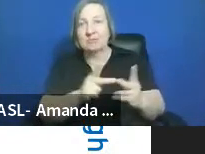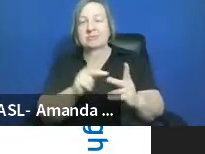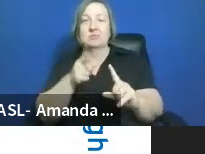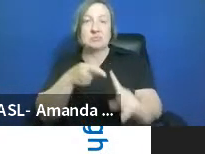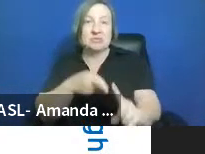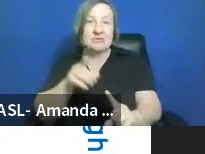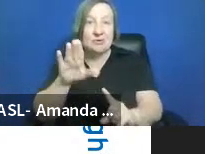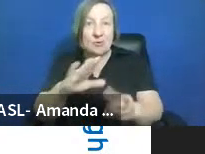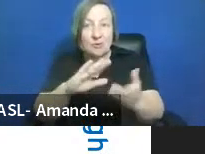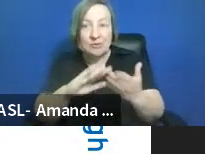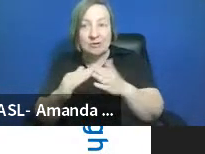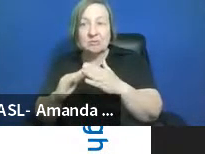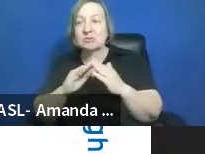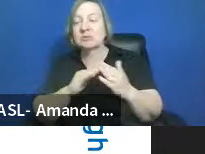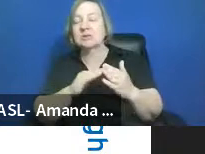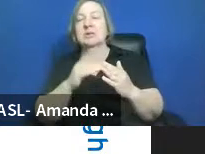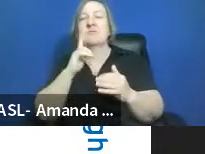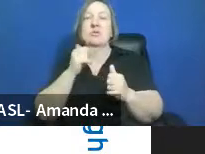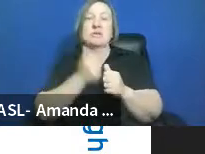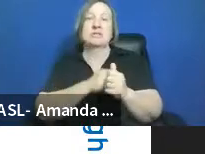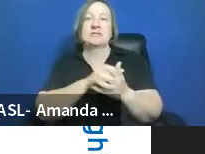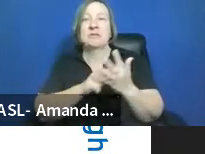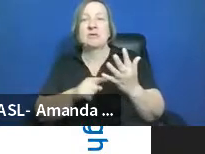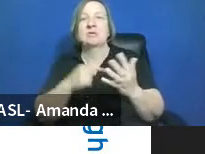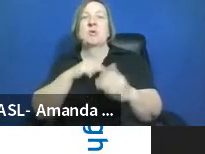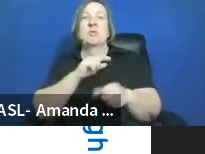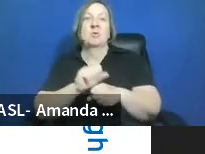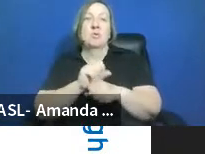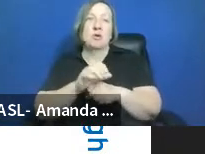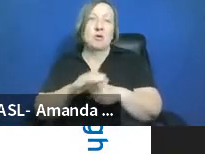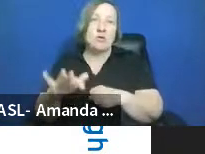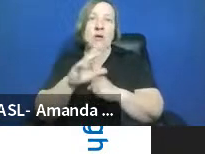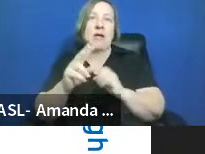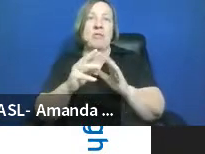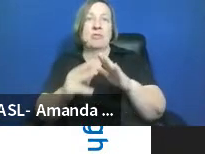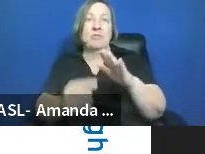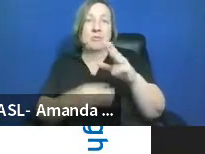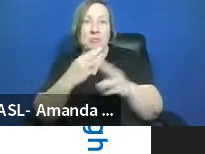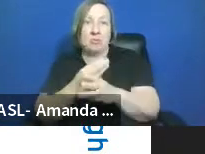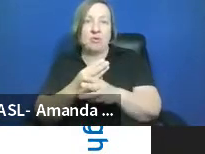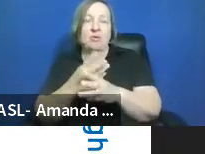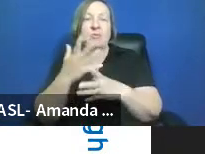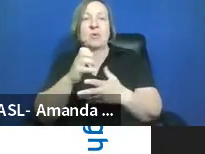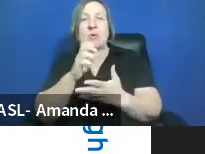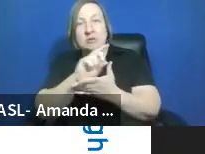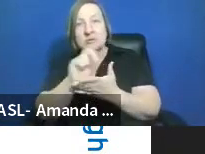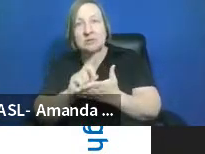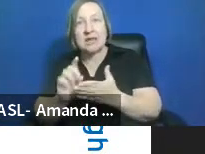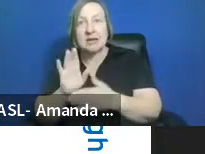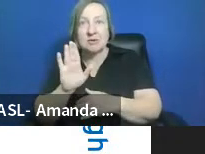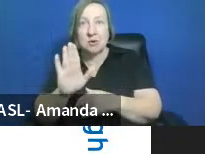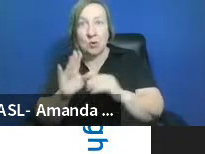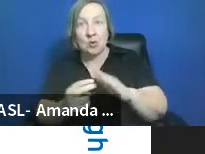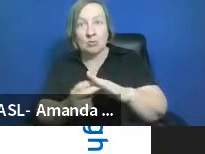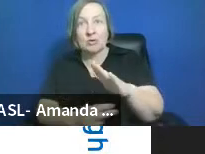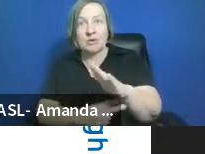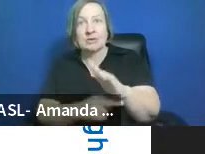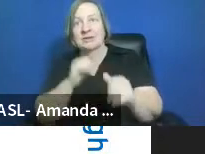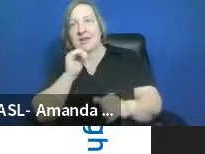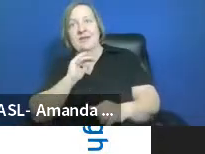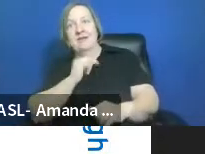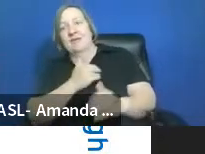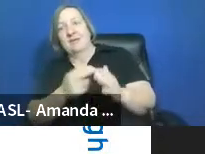communities of those schemes are. So we work all around the world, and we really want to be designing your bridge, not our